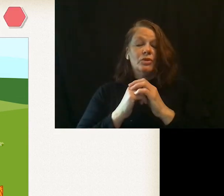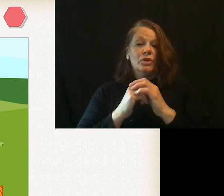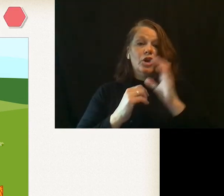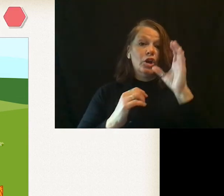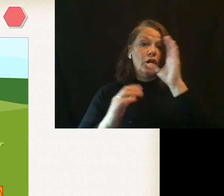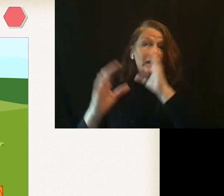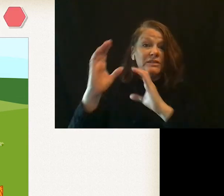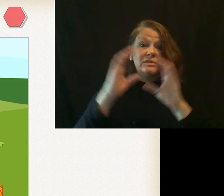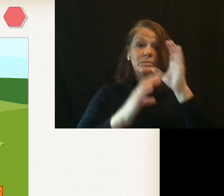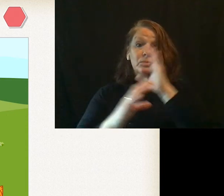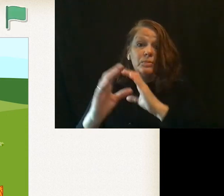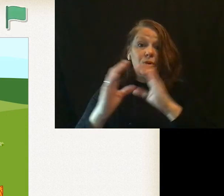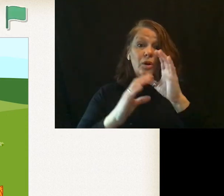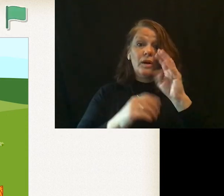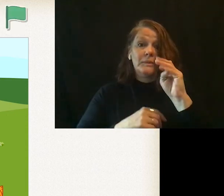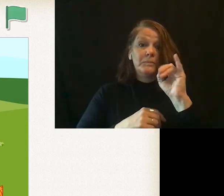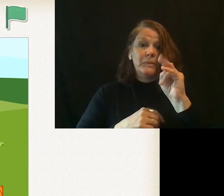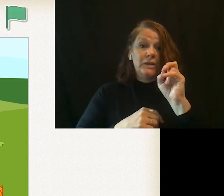Nay.